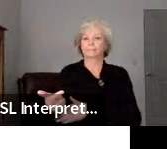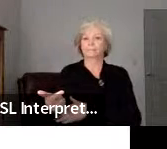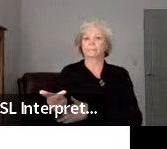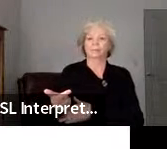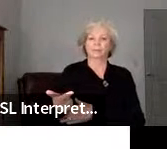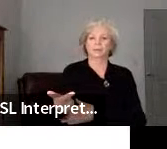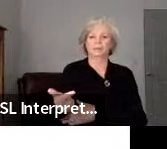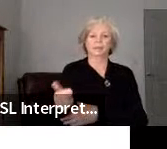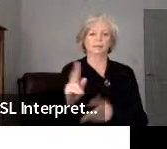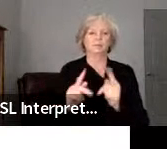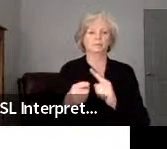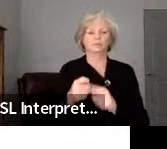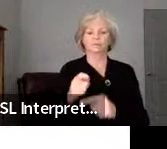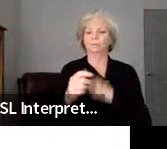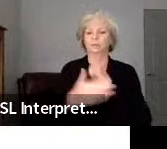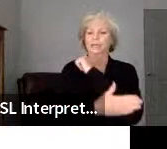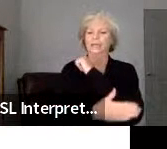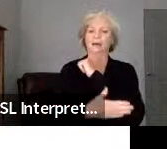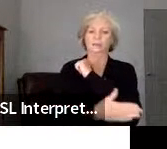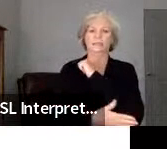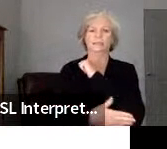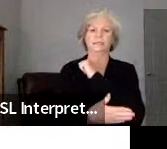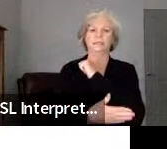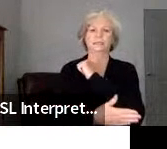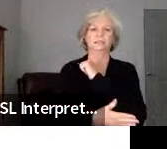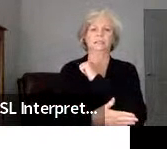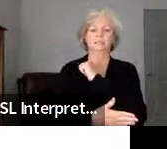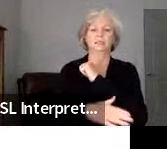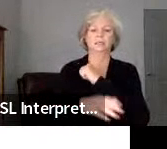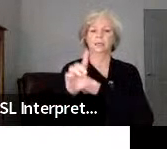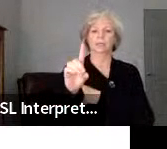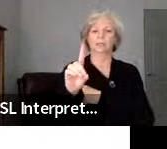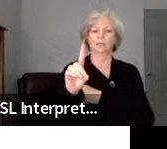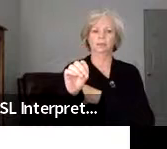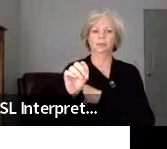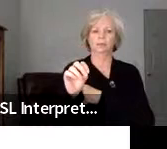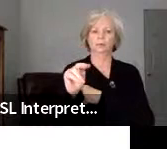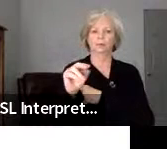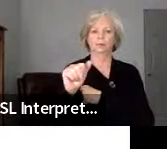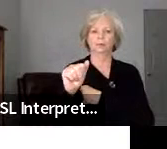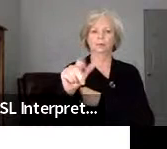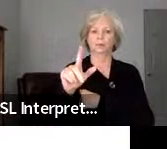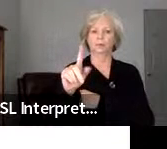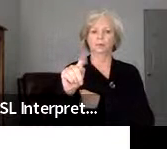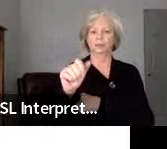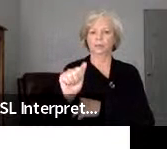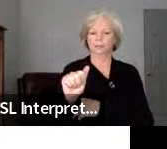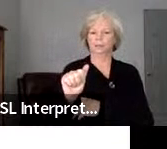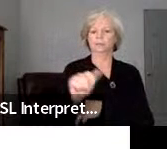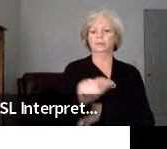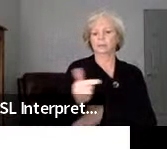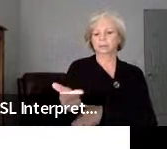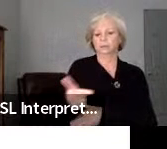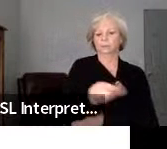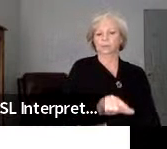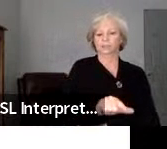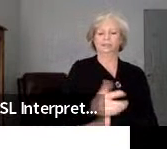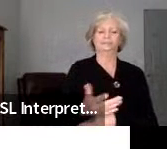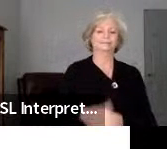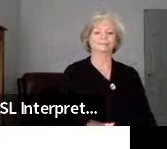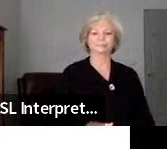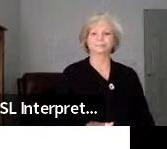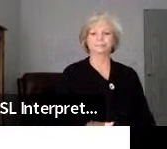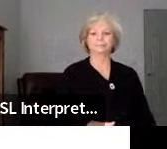think Donata is going to be facilitating this portion of our meeting. So I'll turn it over to you, Donata. All